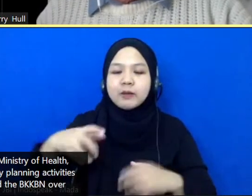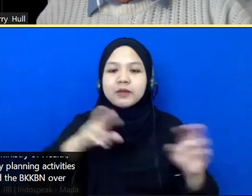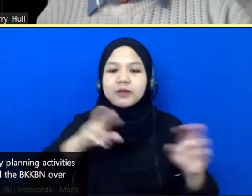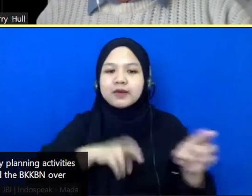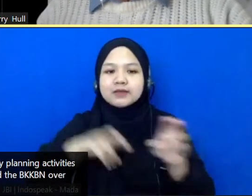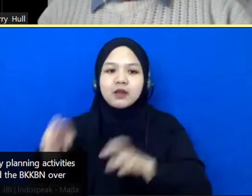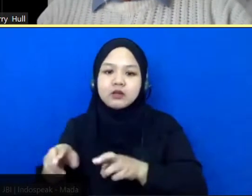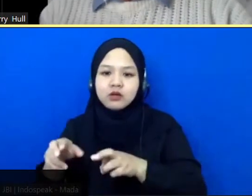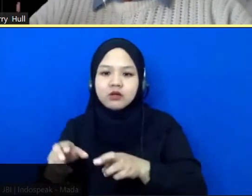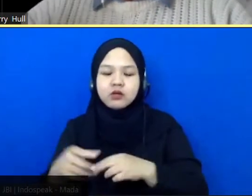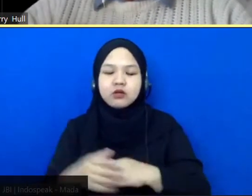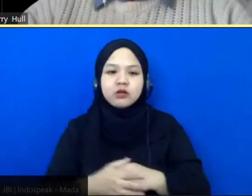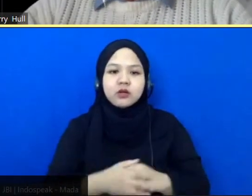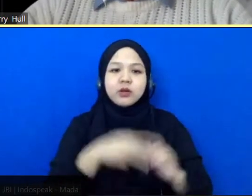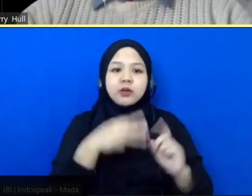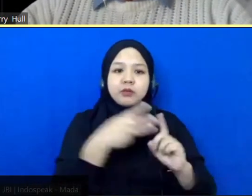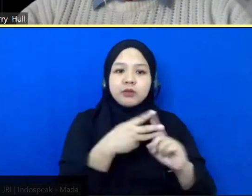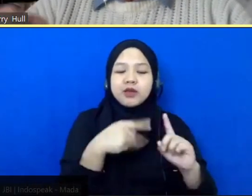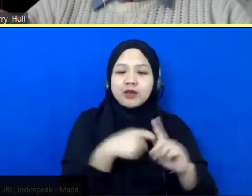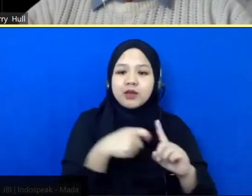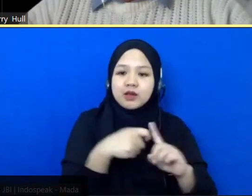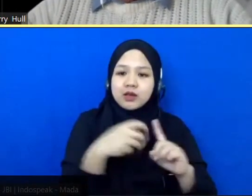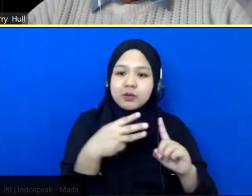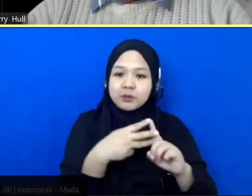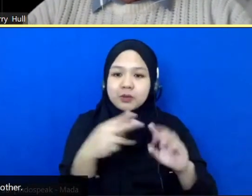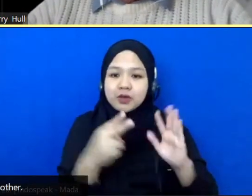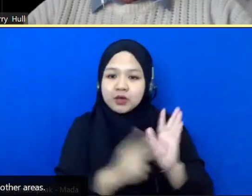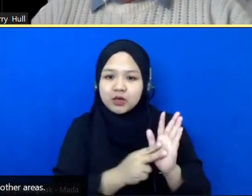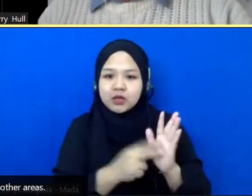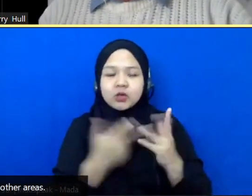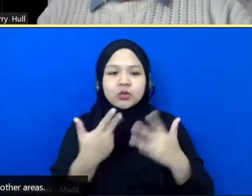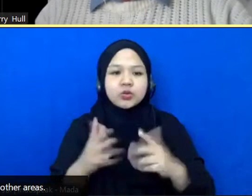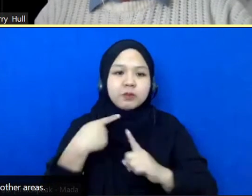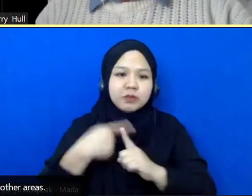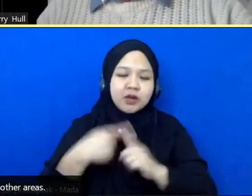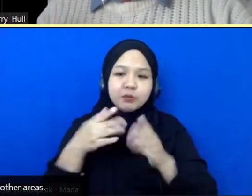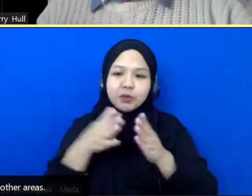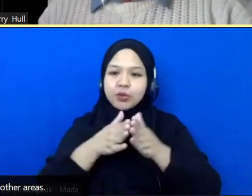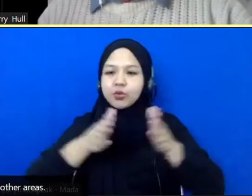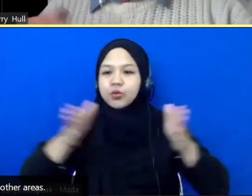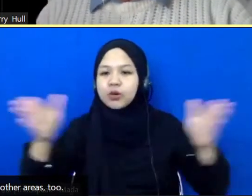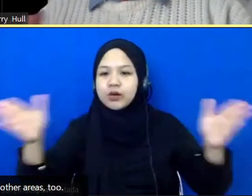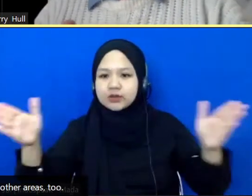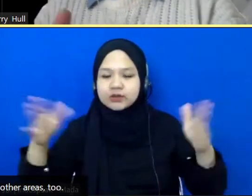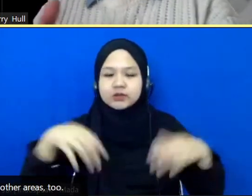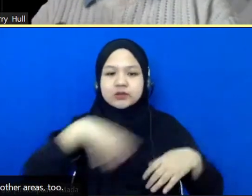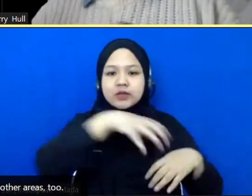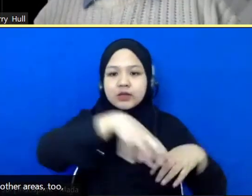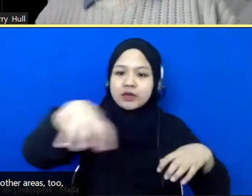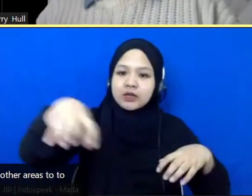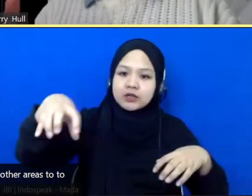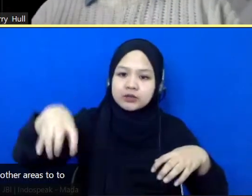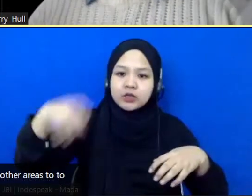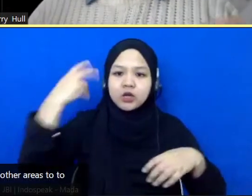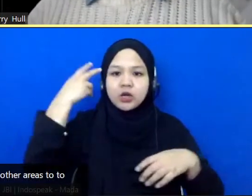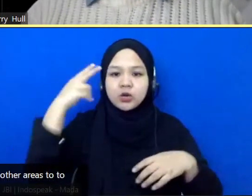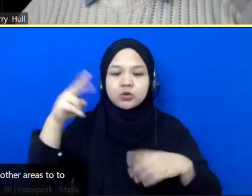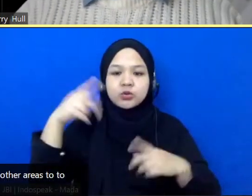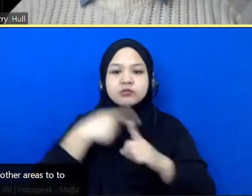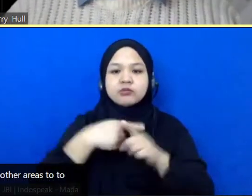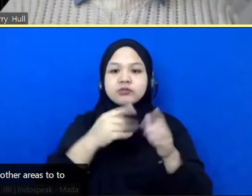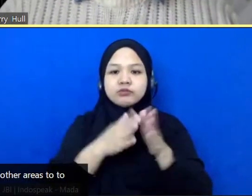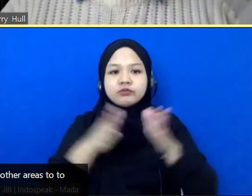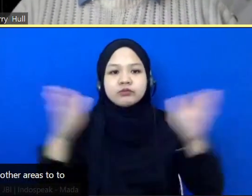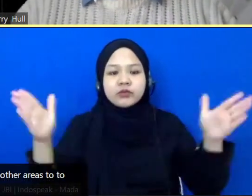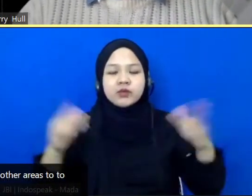years has always moved into other areas to expand their mission